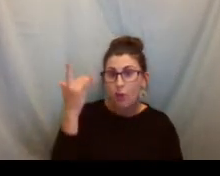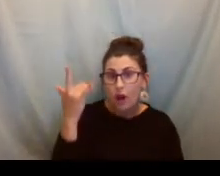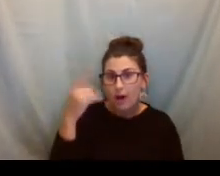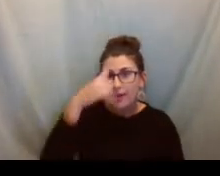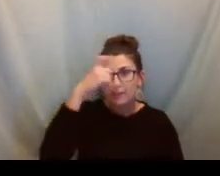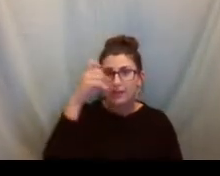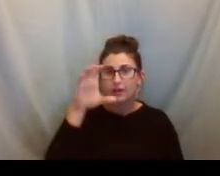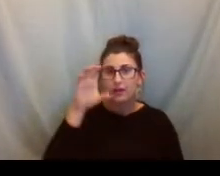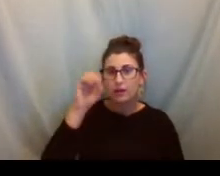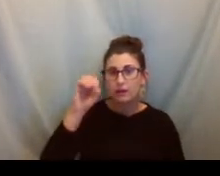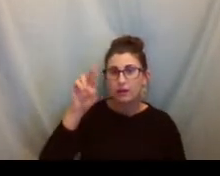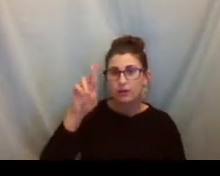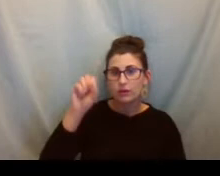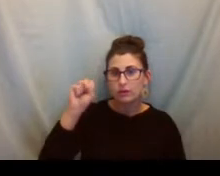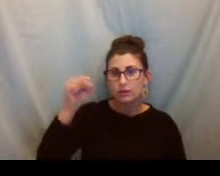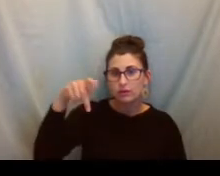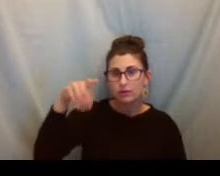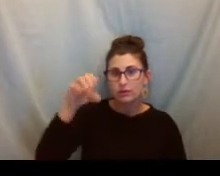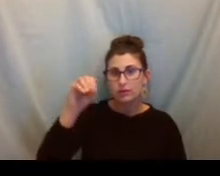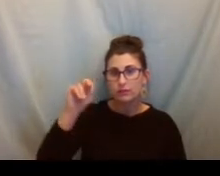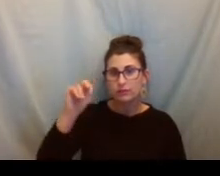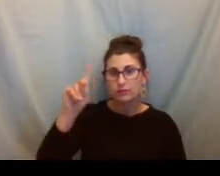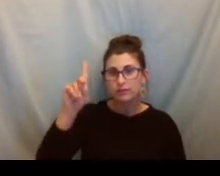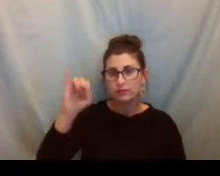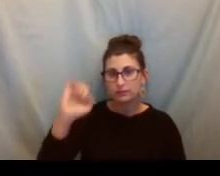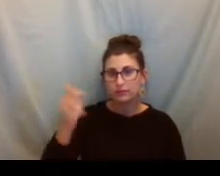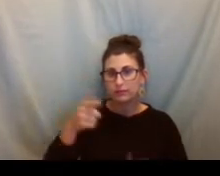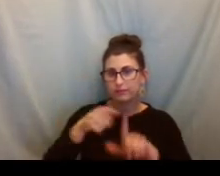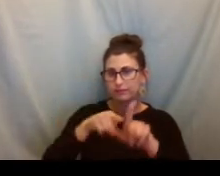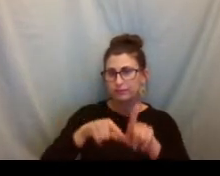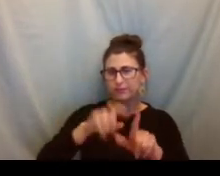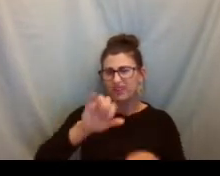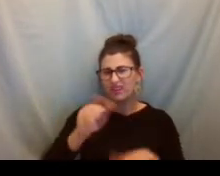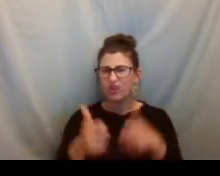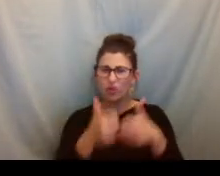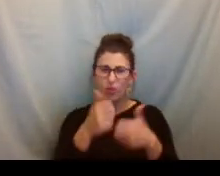corresponding angles. So let me give you another one for practice.